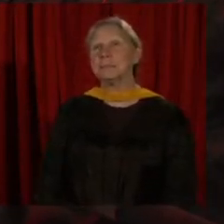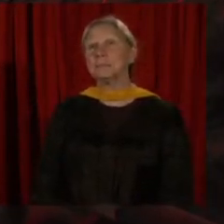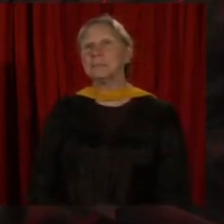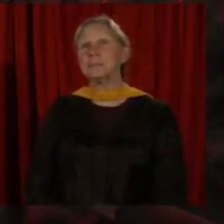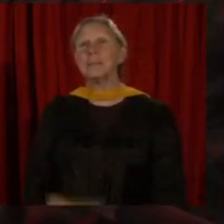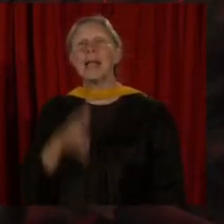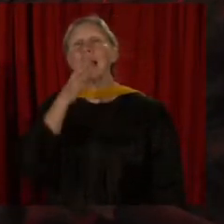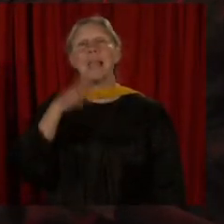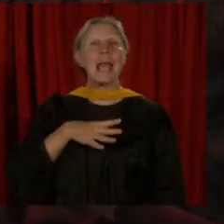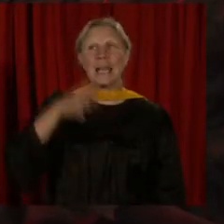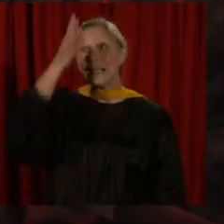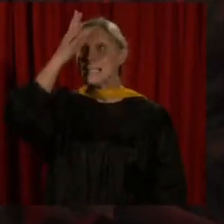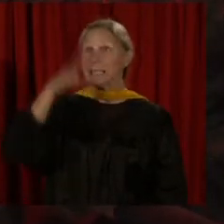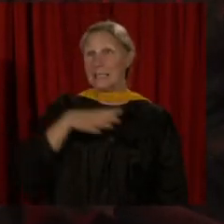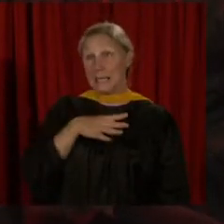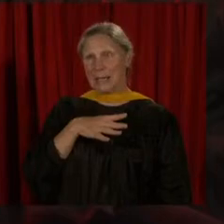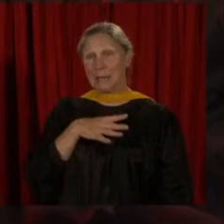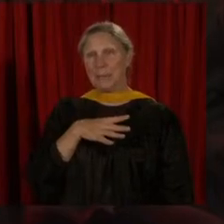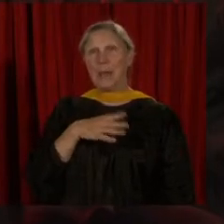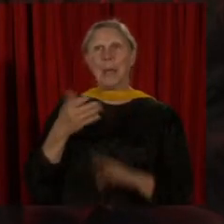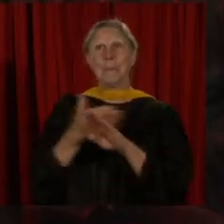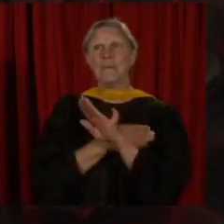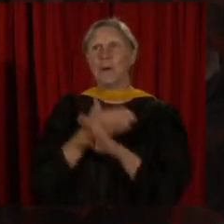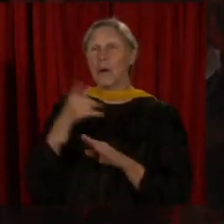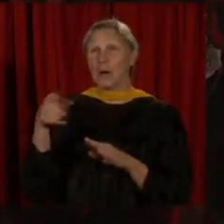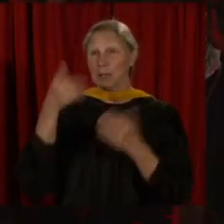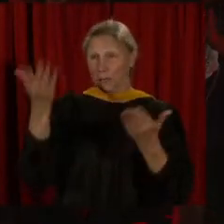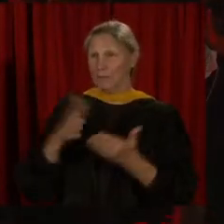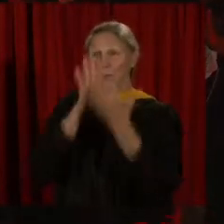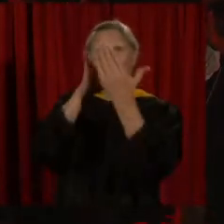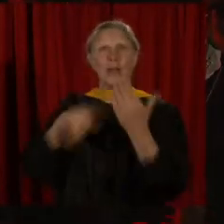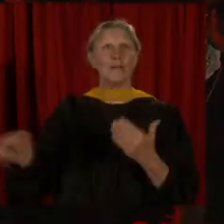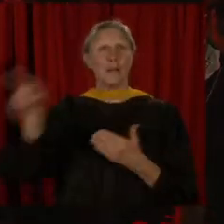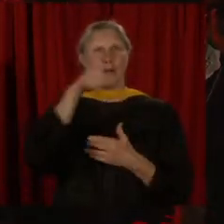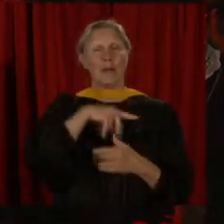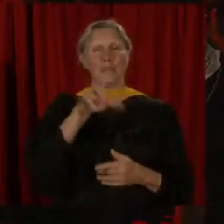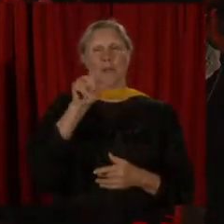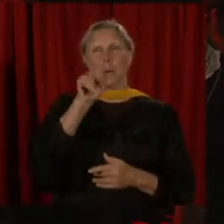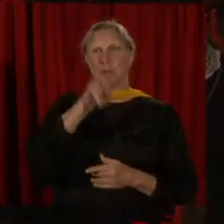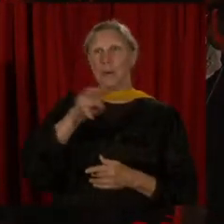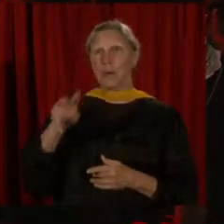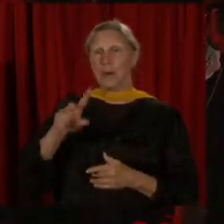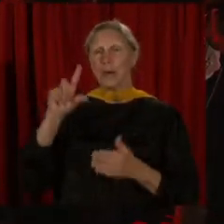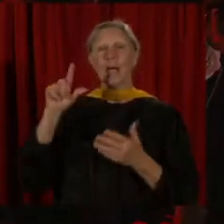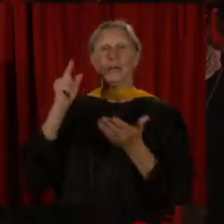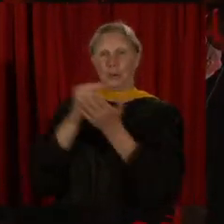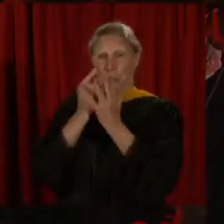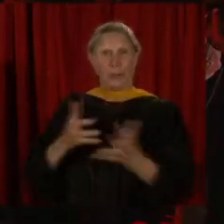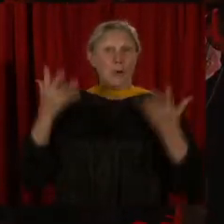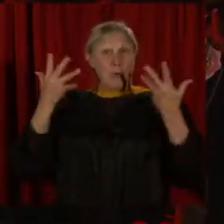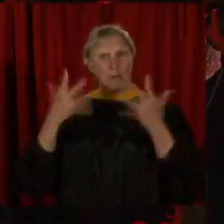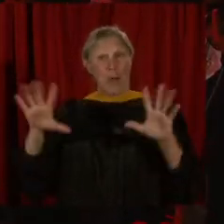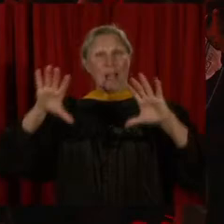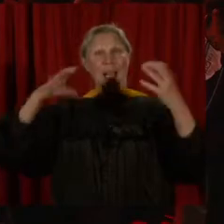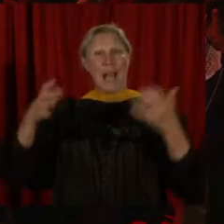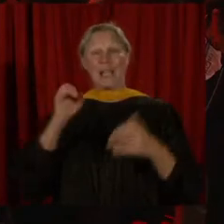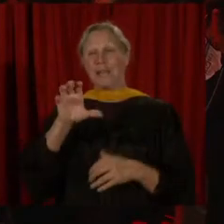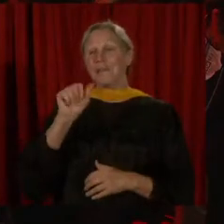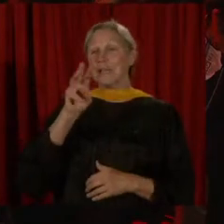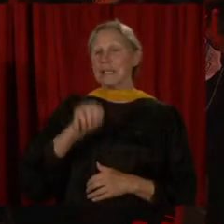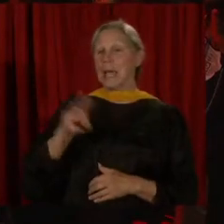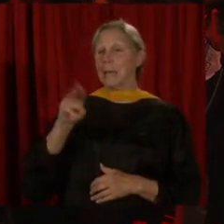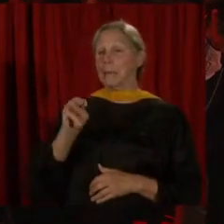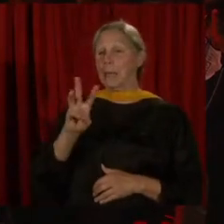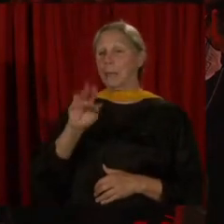Ladies and gentlemen, before you is the 2022 graduating class of the Sam M.